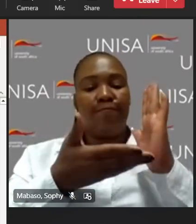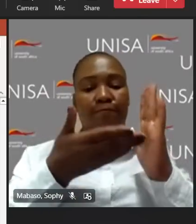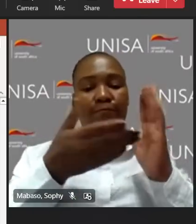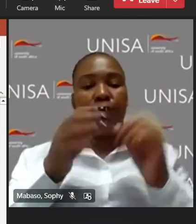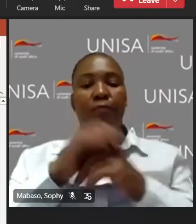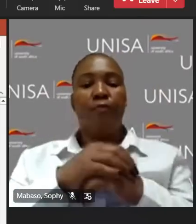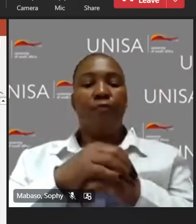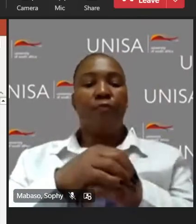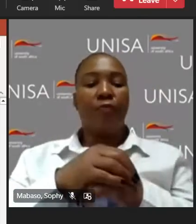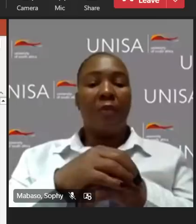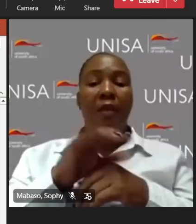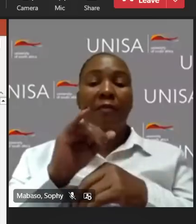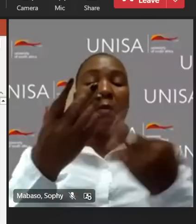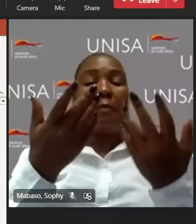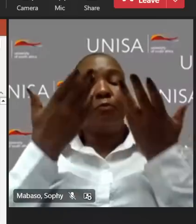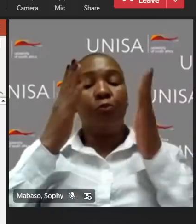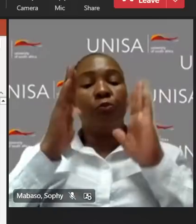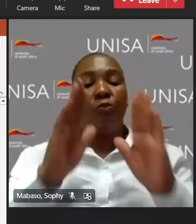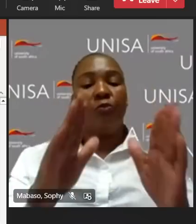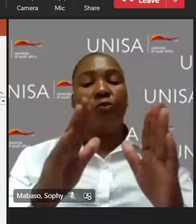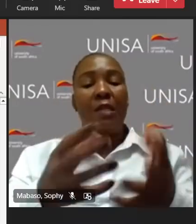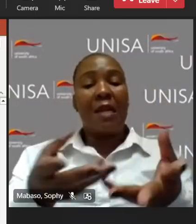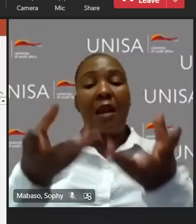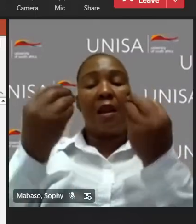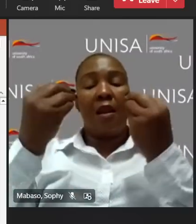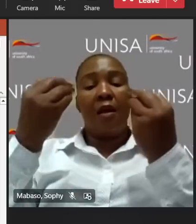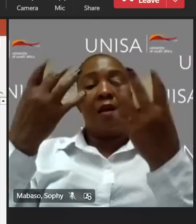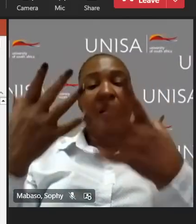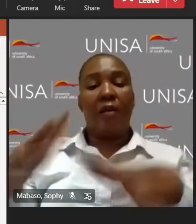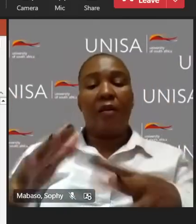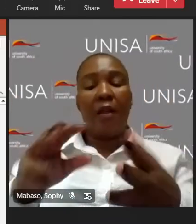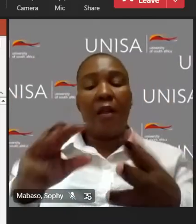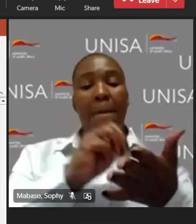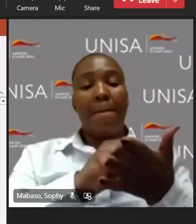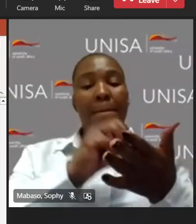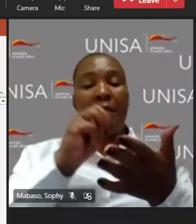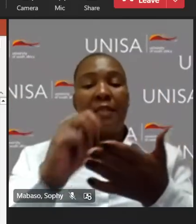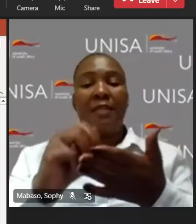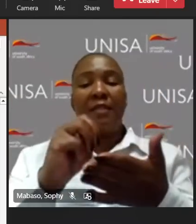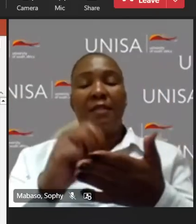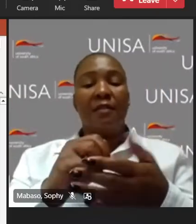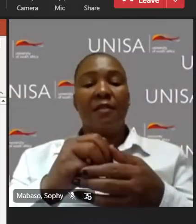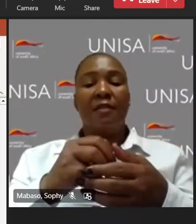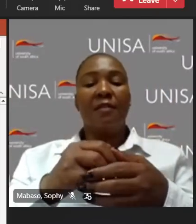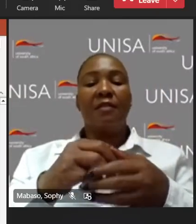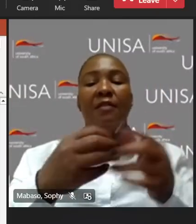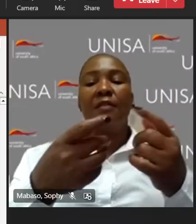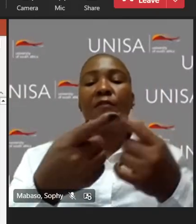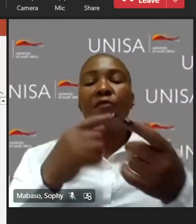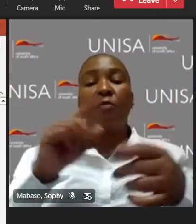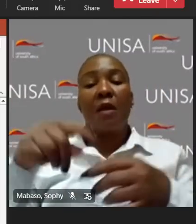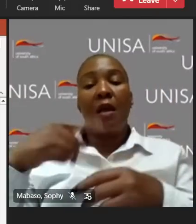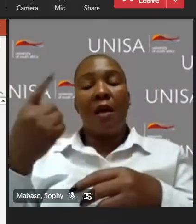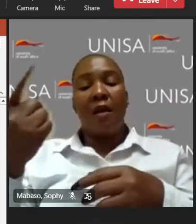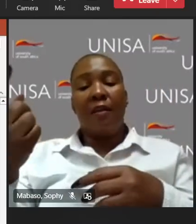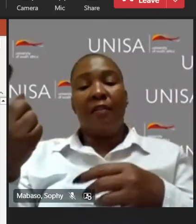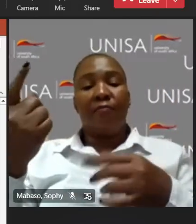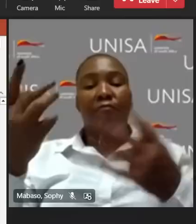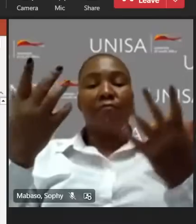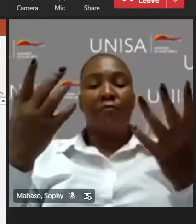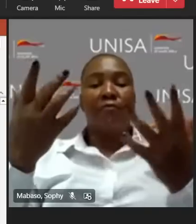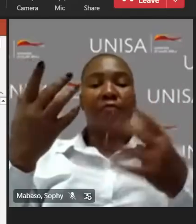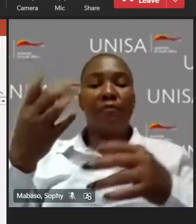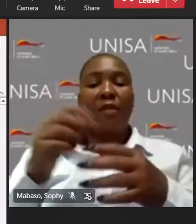If as a student you receive a message or a call from any other